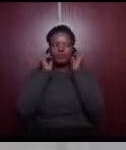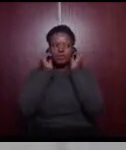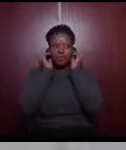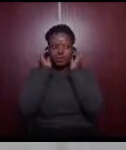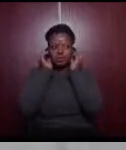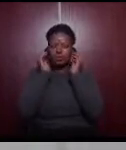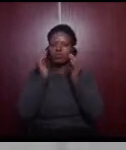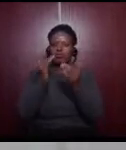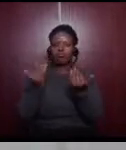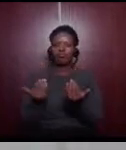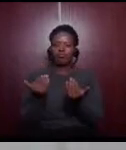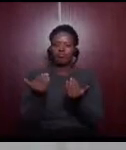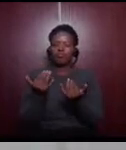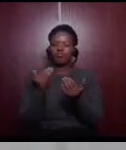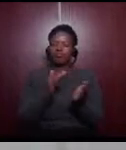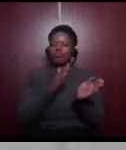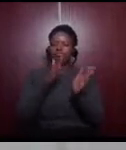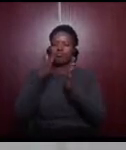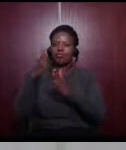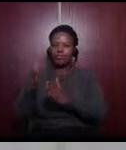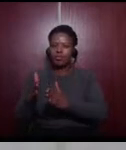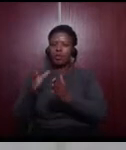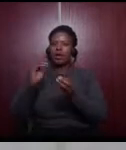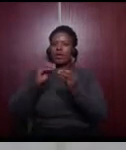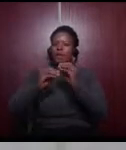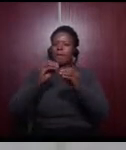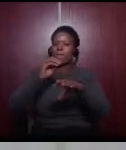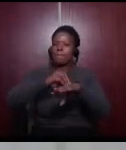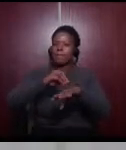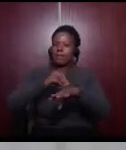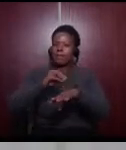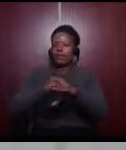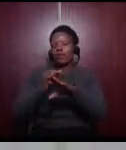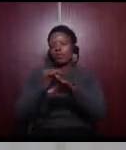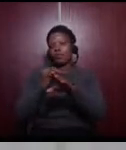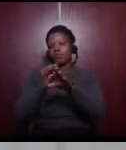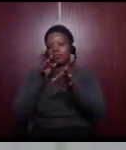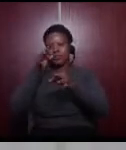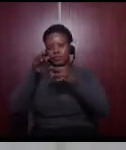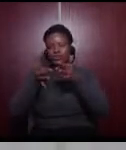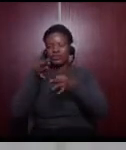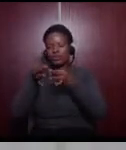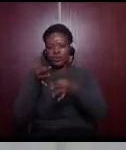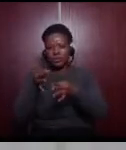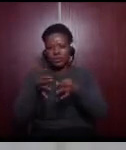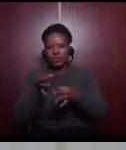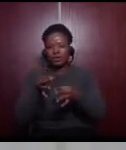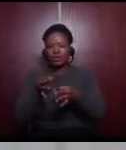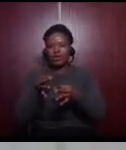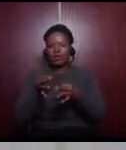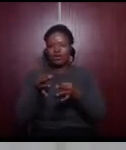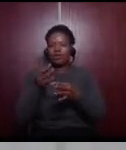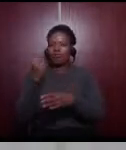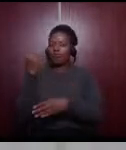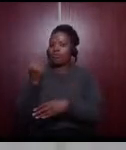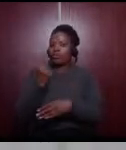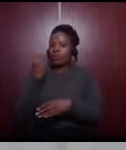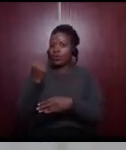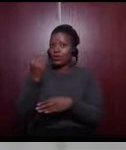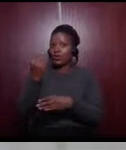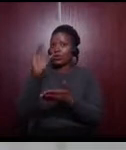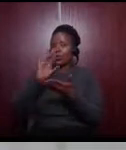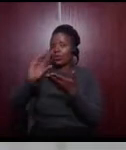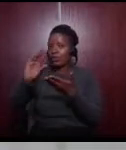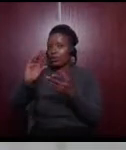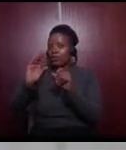And then the issue that I was mentioning earlier about is this only the fund that will be based